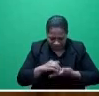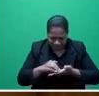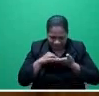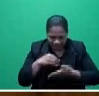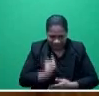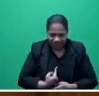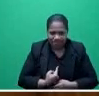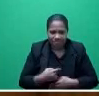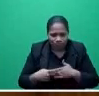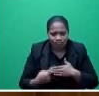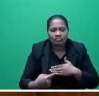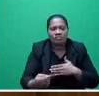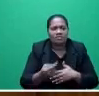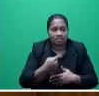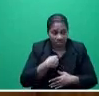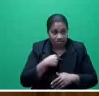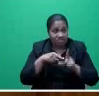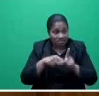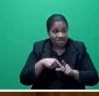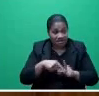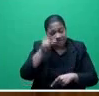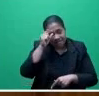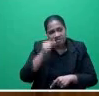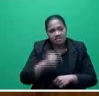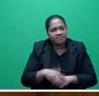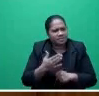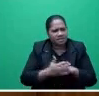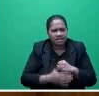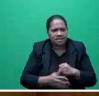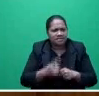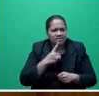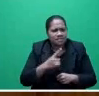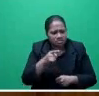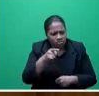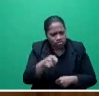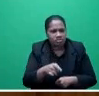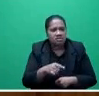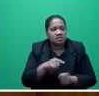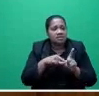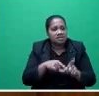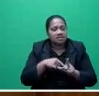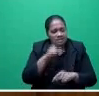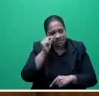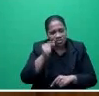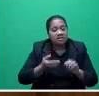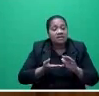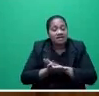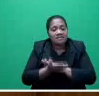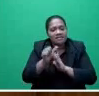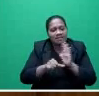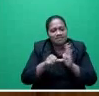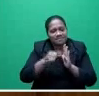I, for one, young Fijians, I didn't mention youth, young Fijians below age of 40. I, for one,